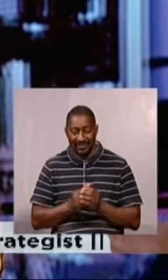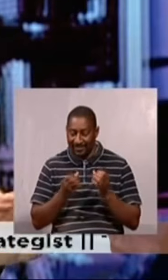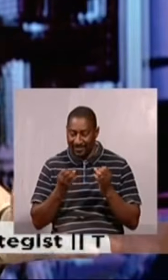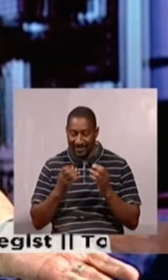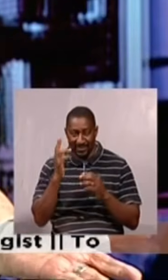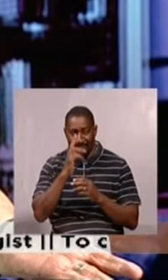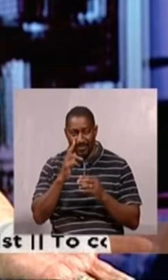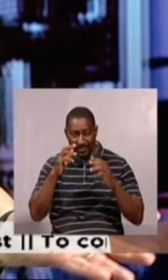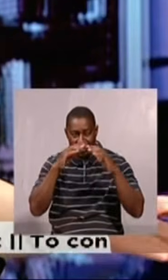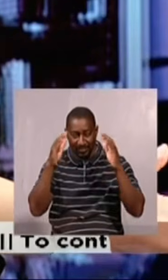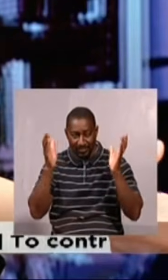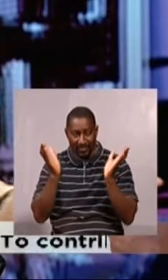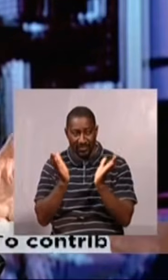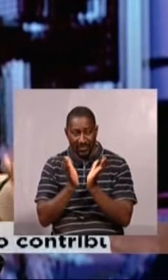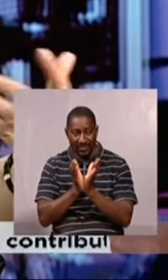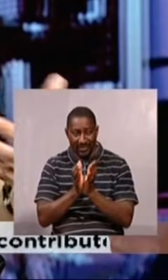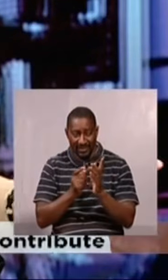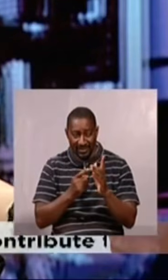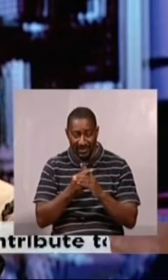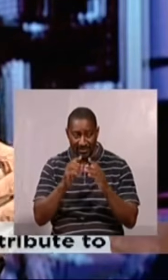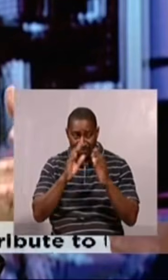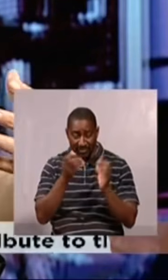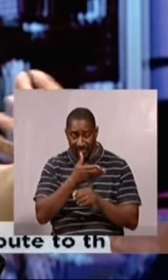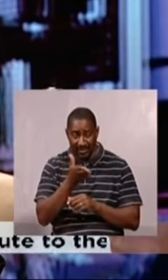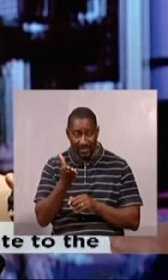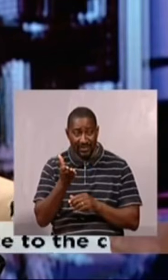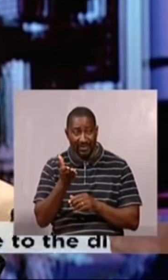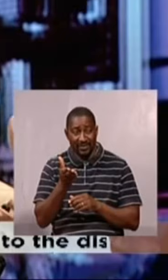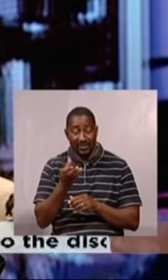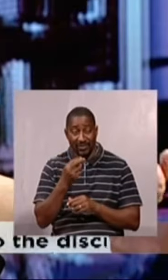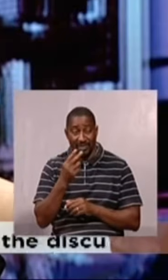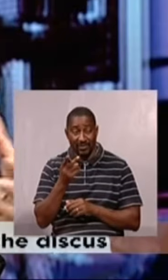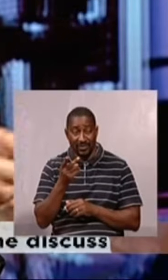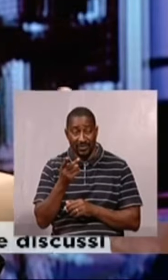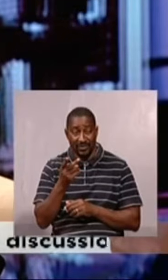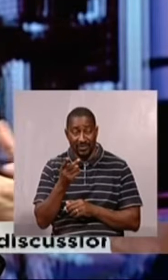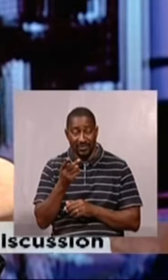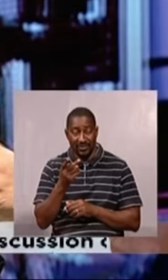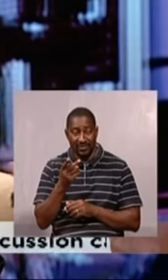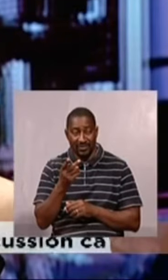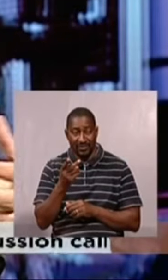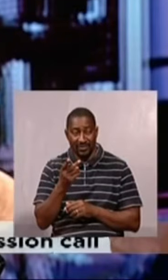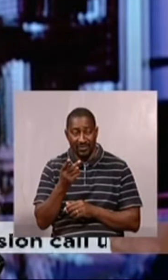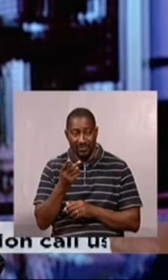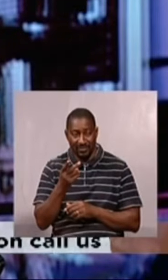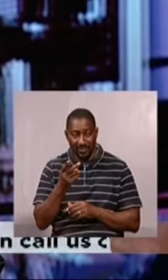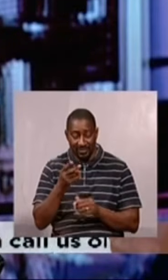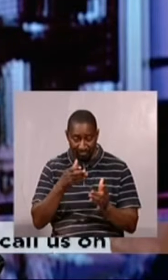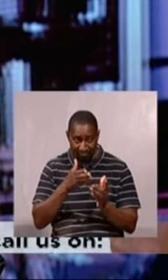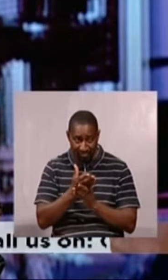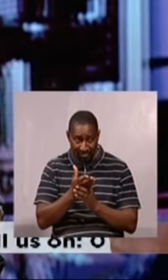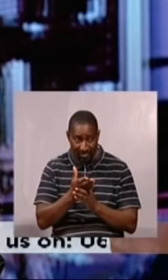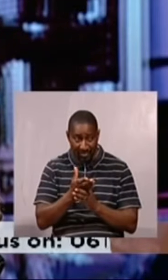and it's not in Namibia mostly, it's happening elsewhere in the world, that will come in. They'll find through bots and things weaknesses in your system, and they'll exploit